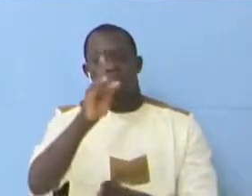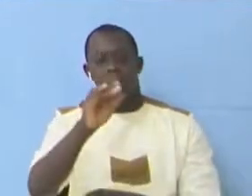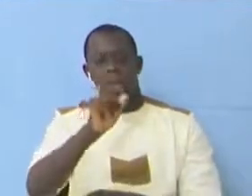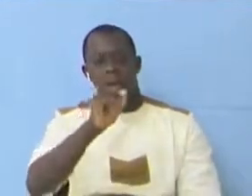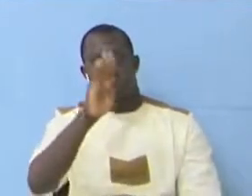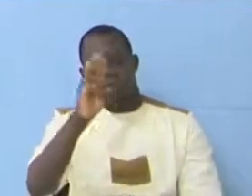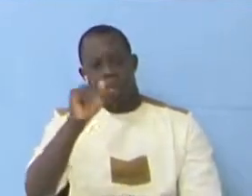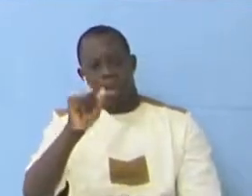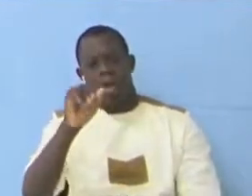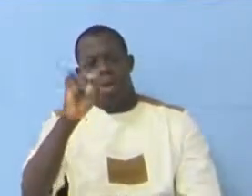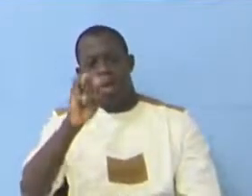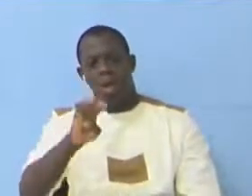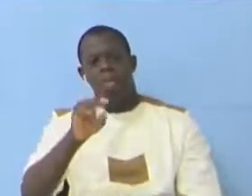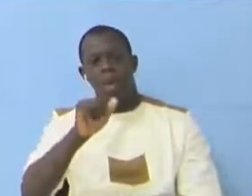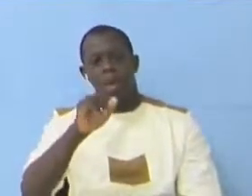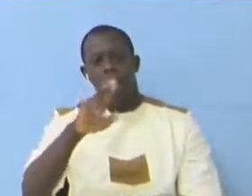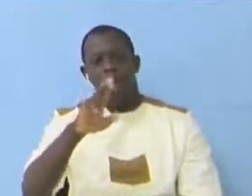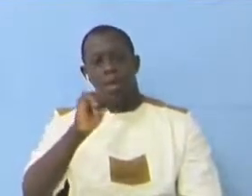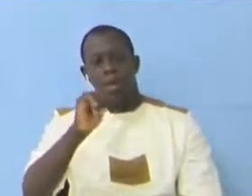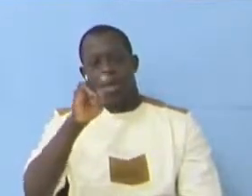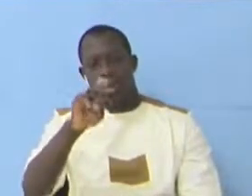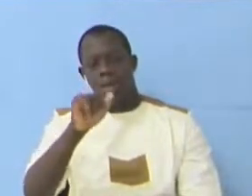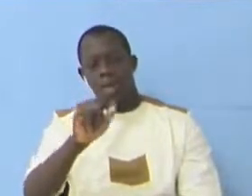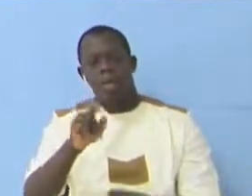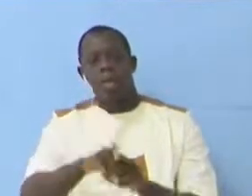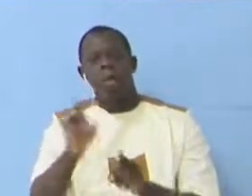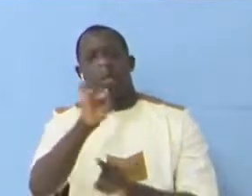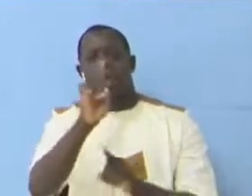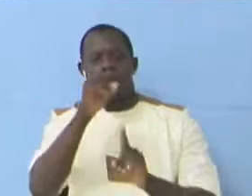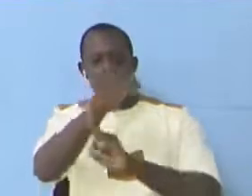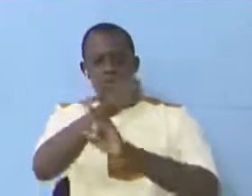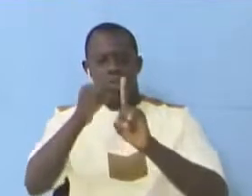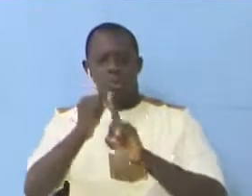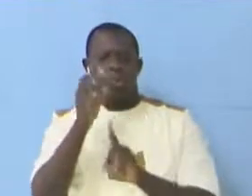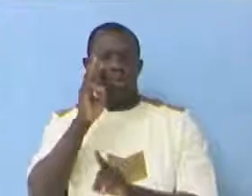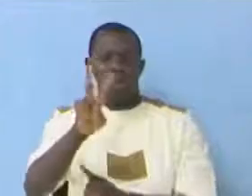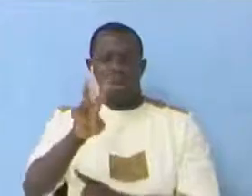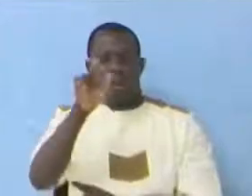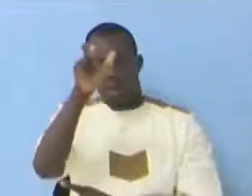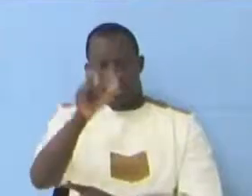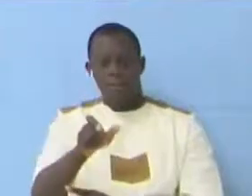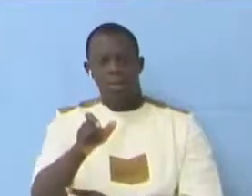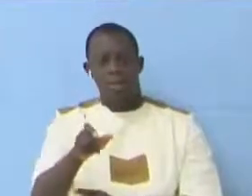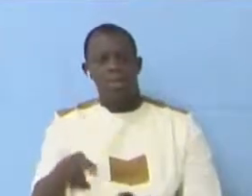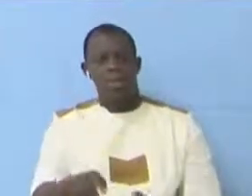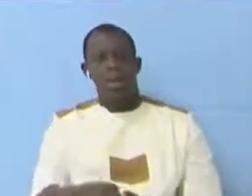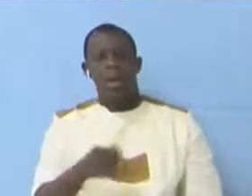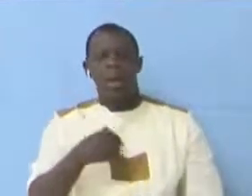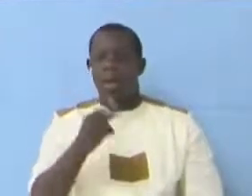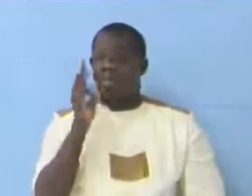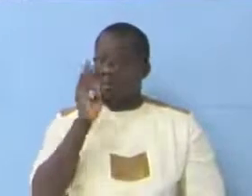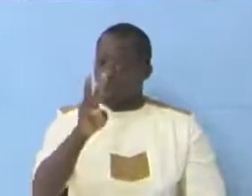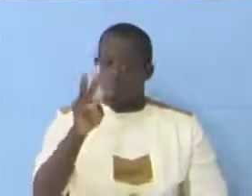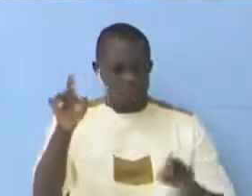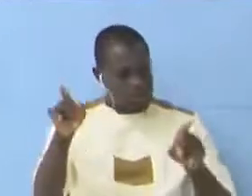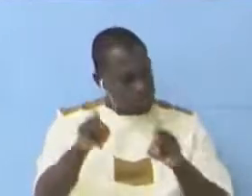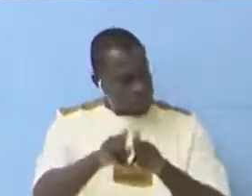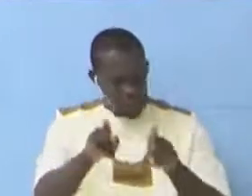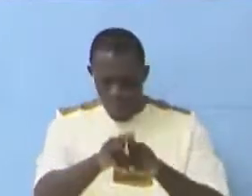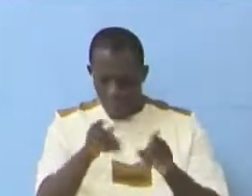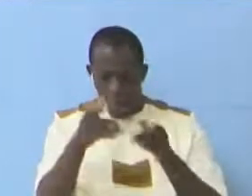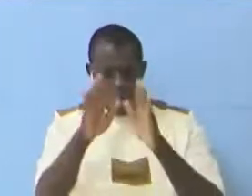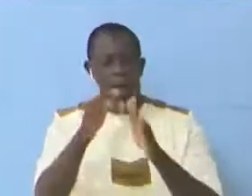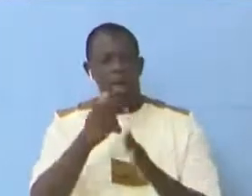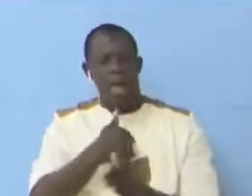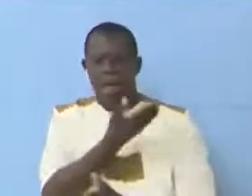loolu. Daba Maren. Under what circumstances did you see him? I saw him the same way I left him.